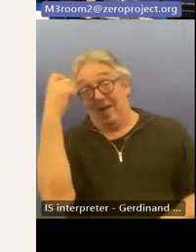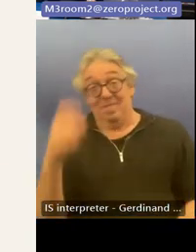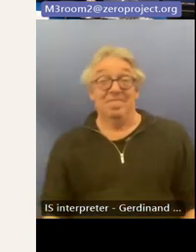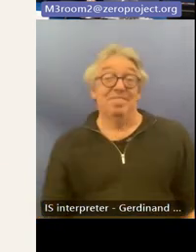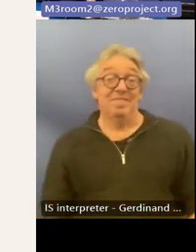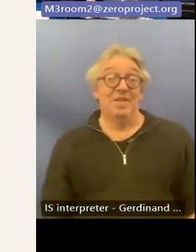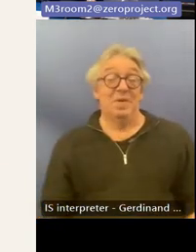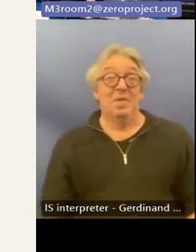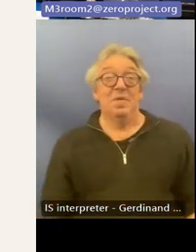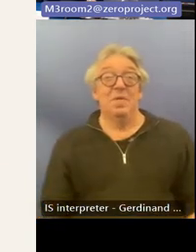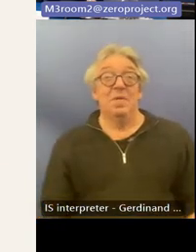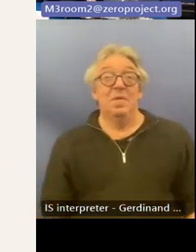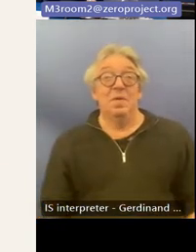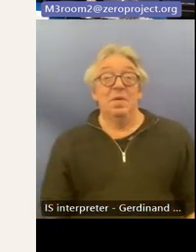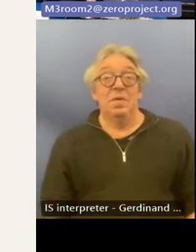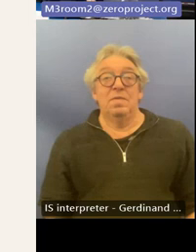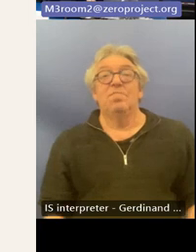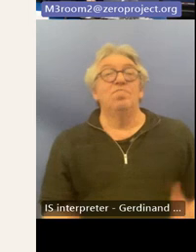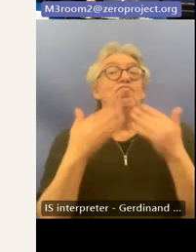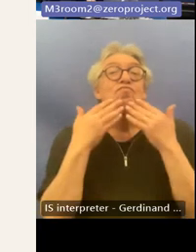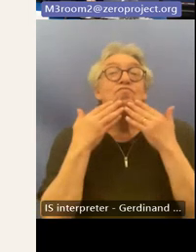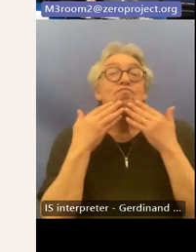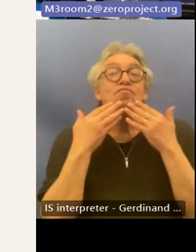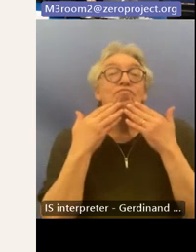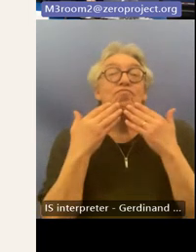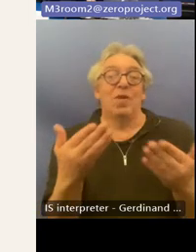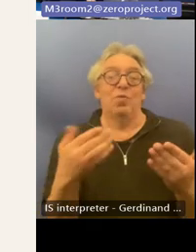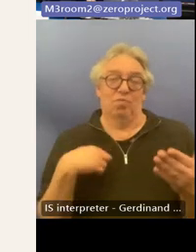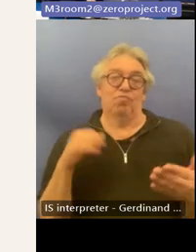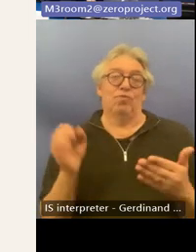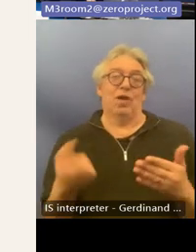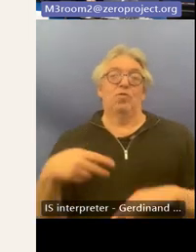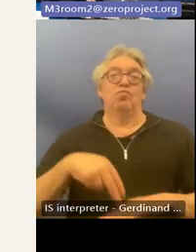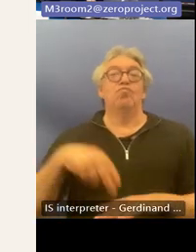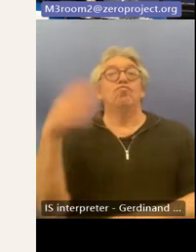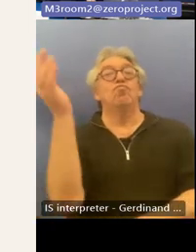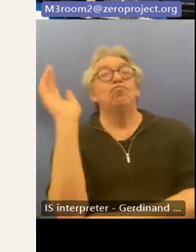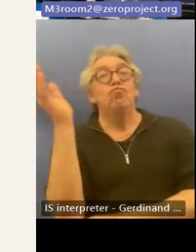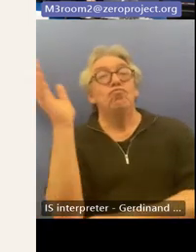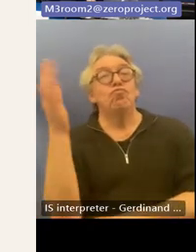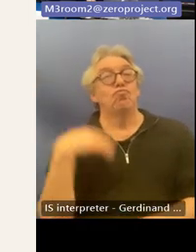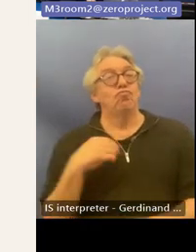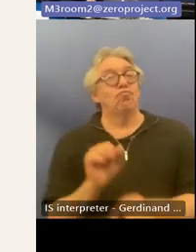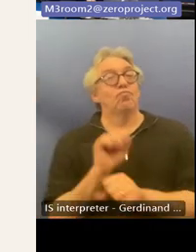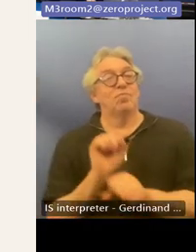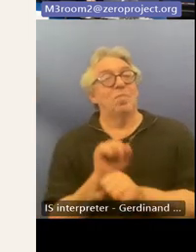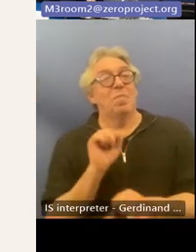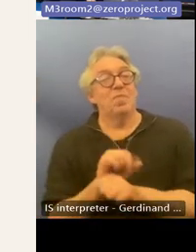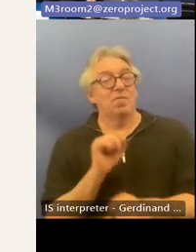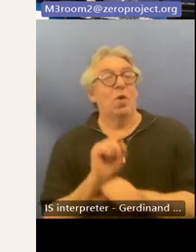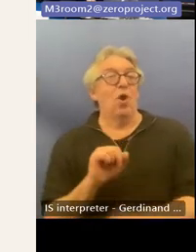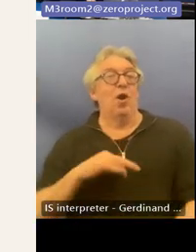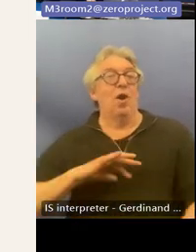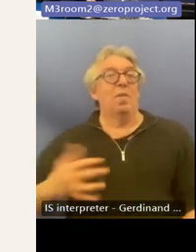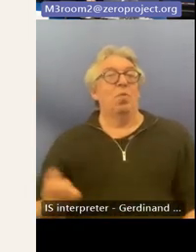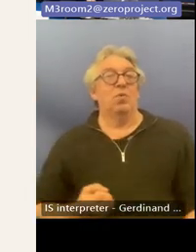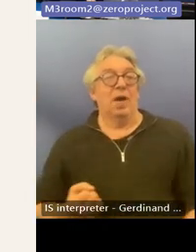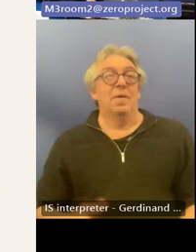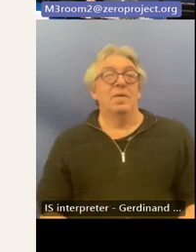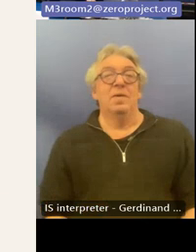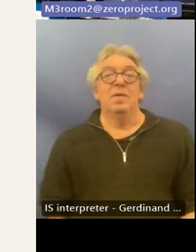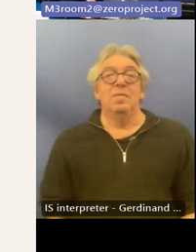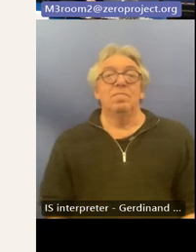Thank you very much for this great opportunity to present to share our work from Cambodia. And